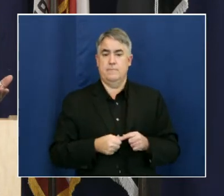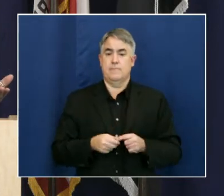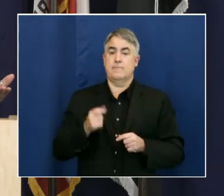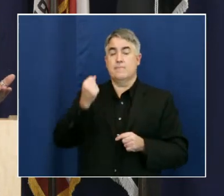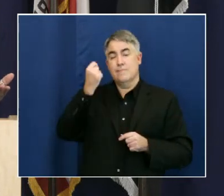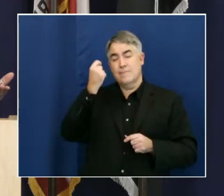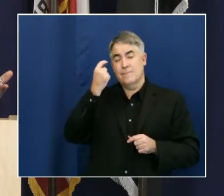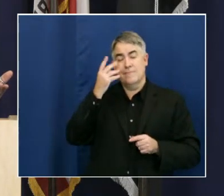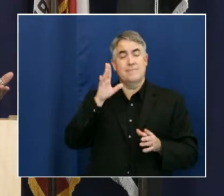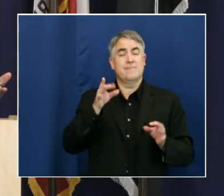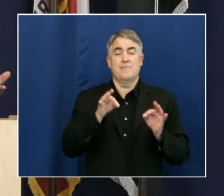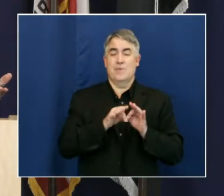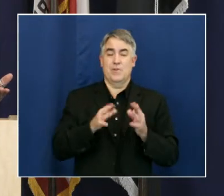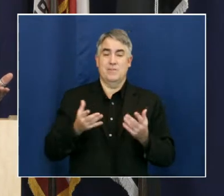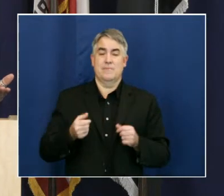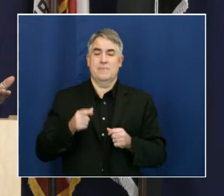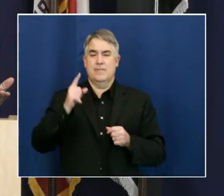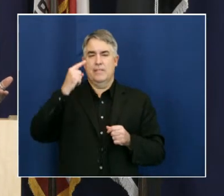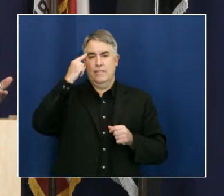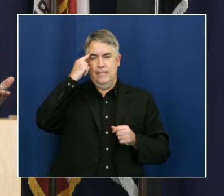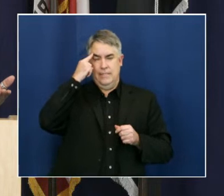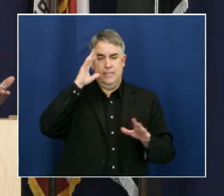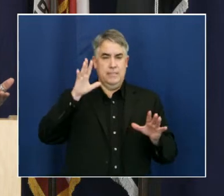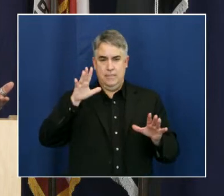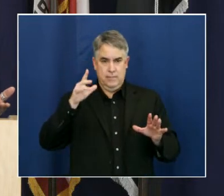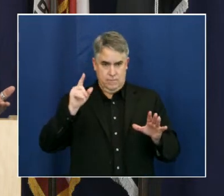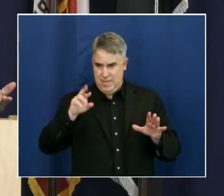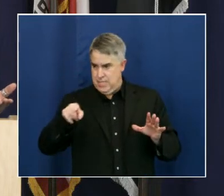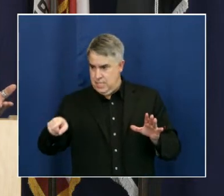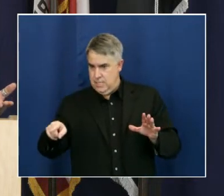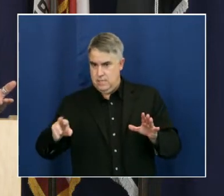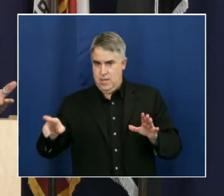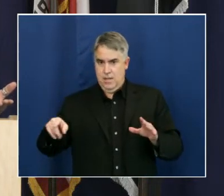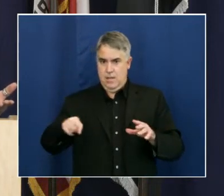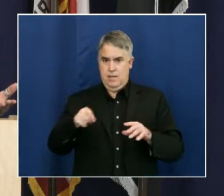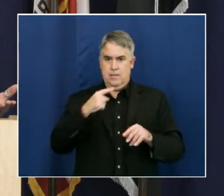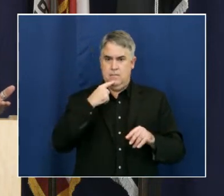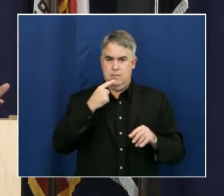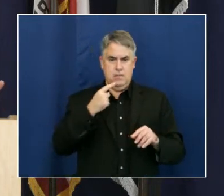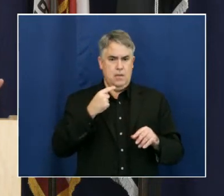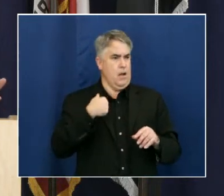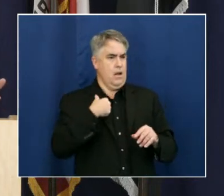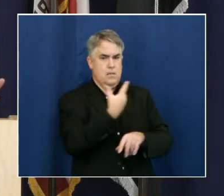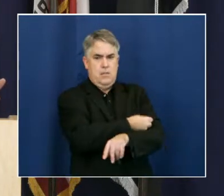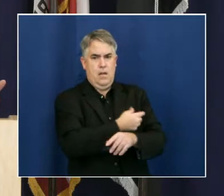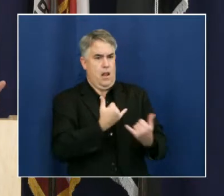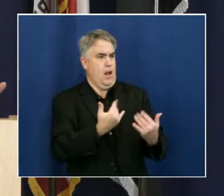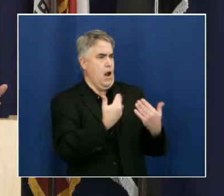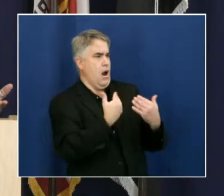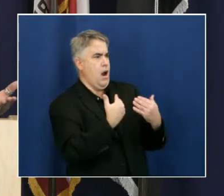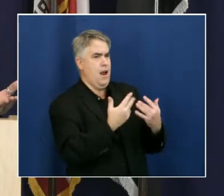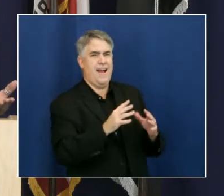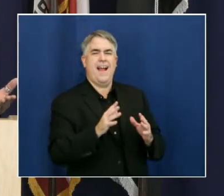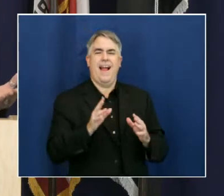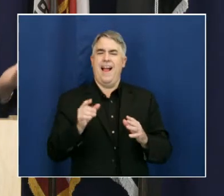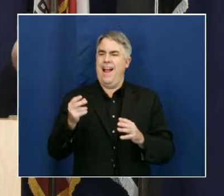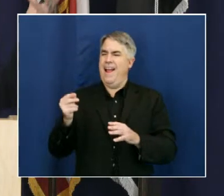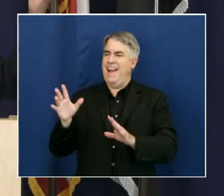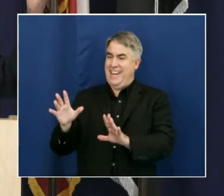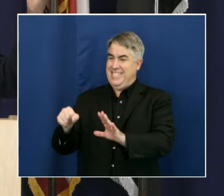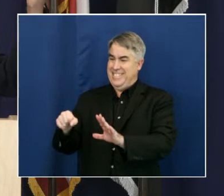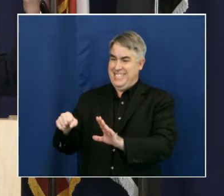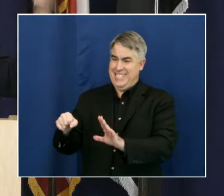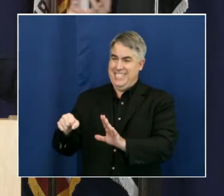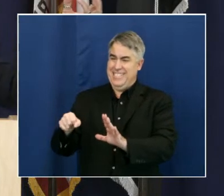here. You all and everyone keeps asking, you have X number of vaccines, why aren't more people vaccinated? And we